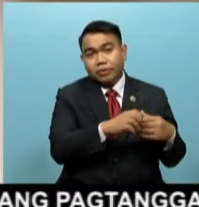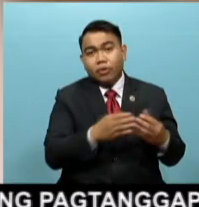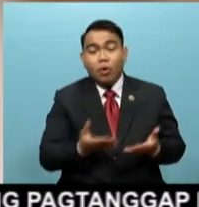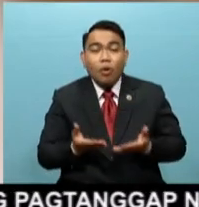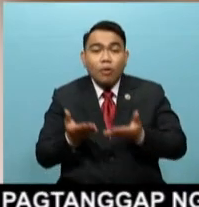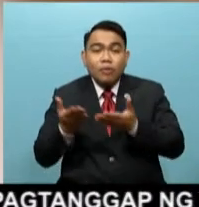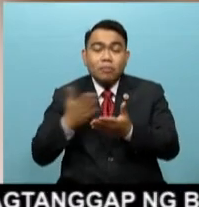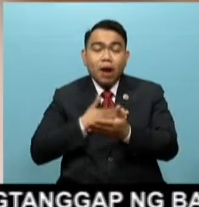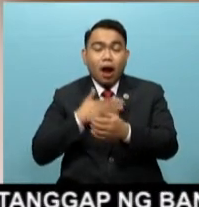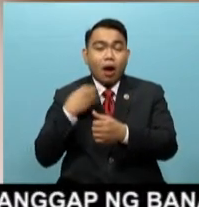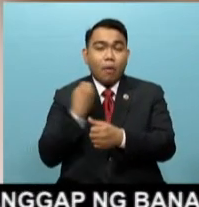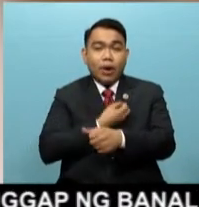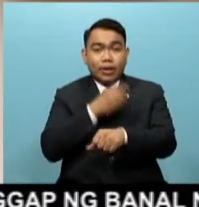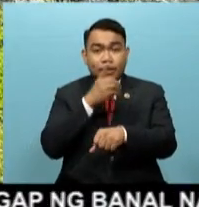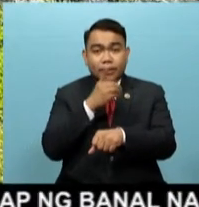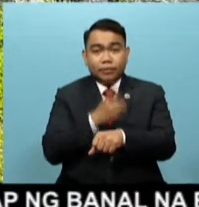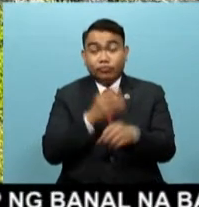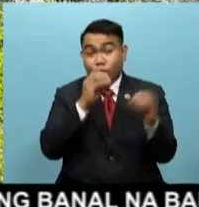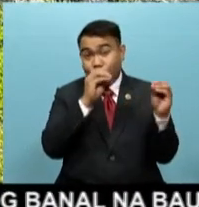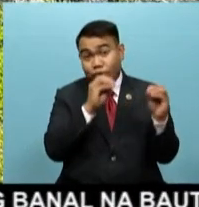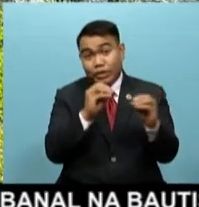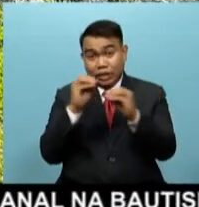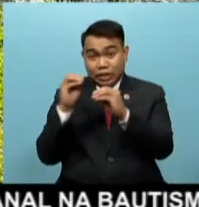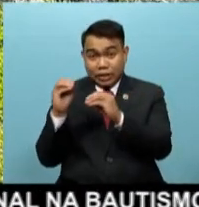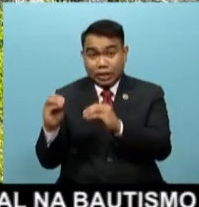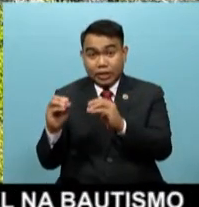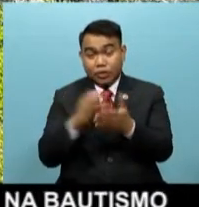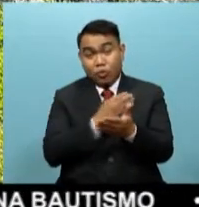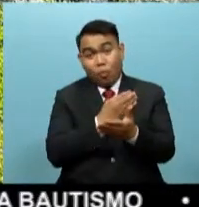lives and our time to teaching the choirs.